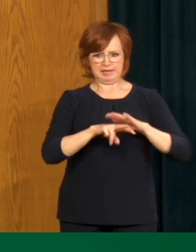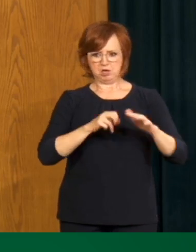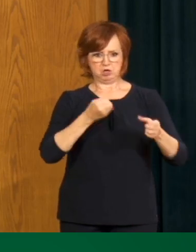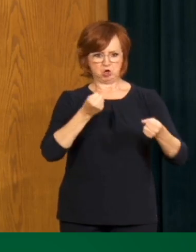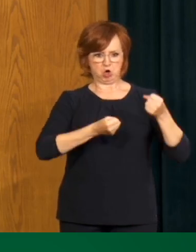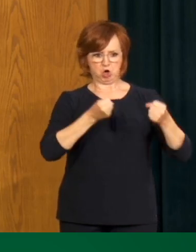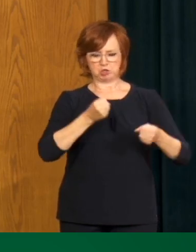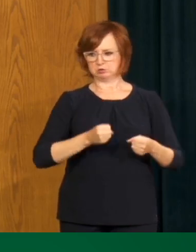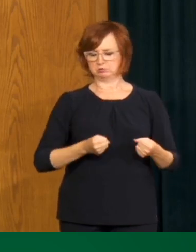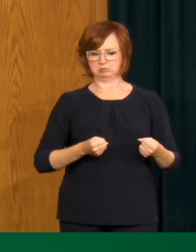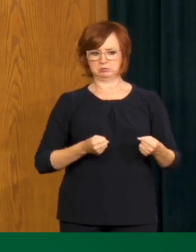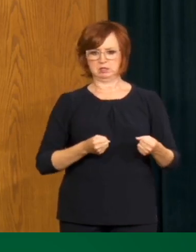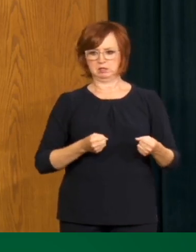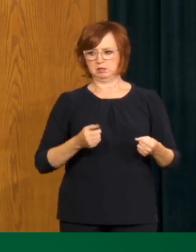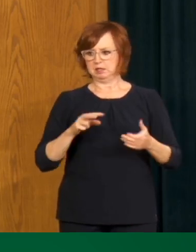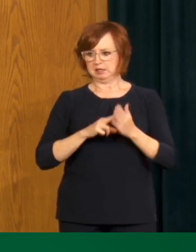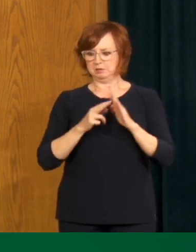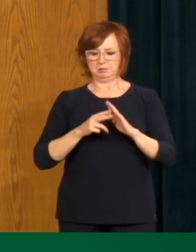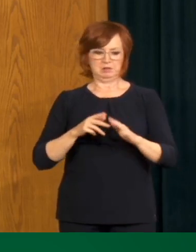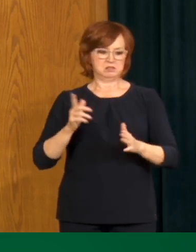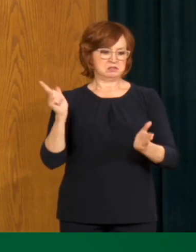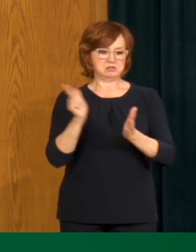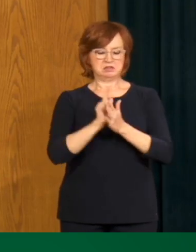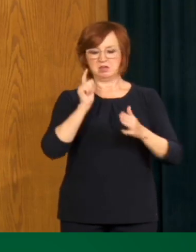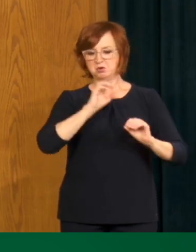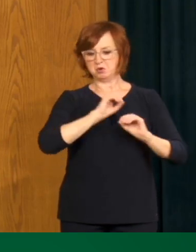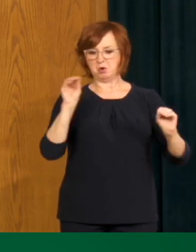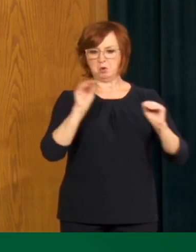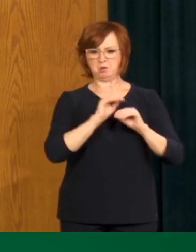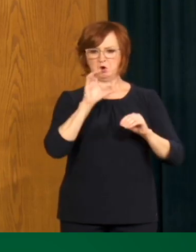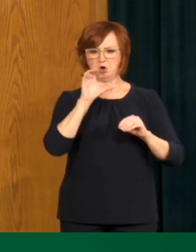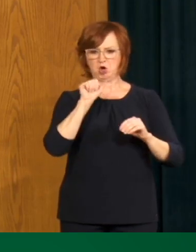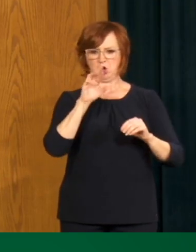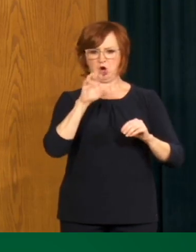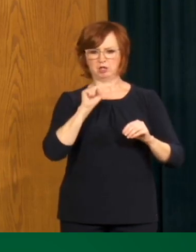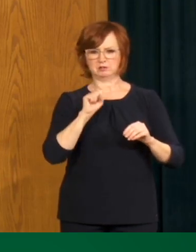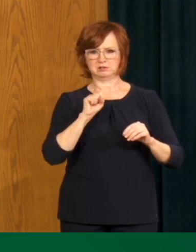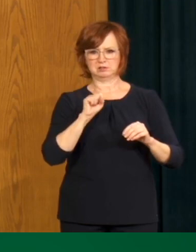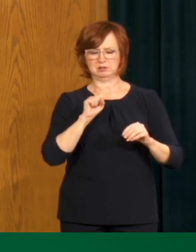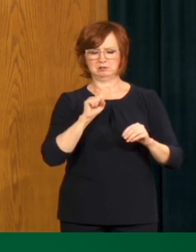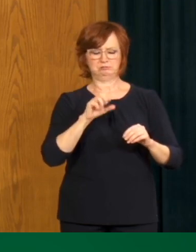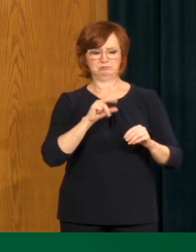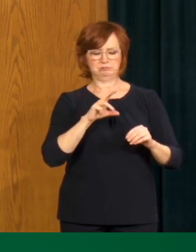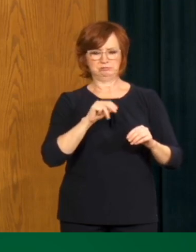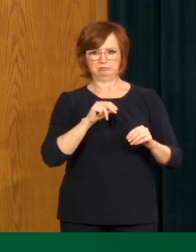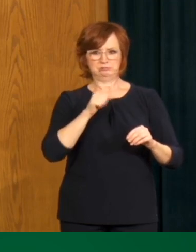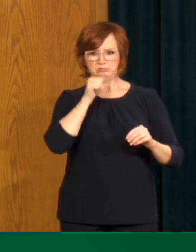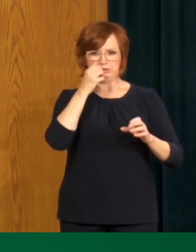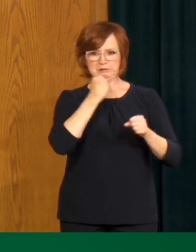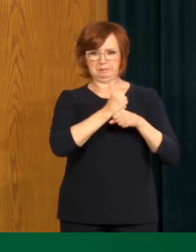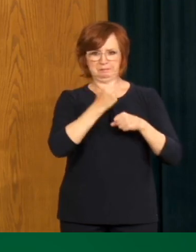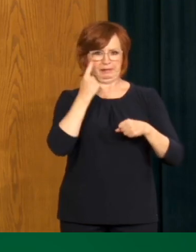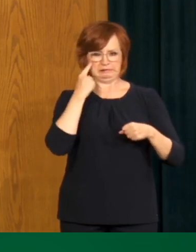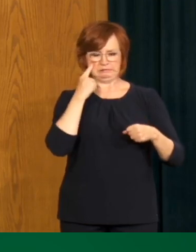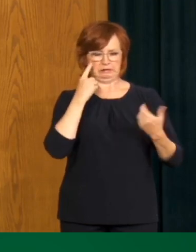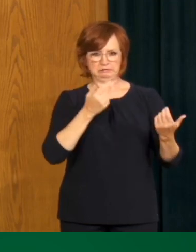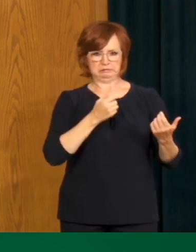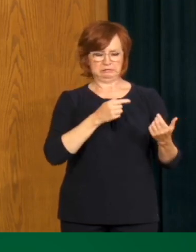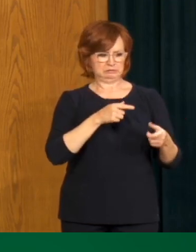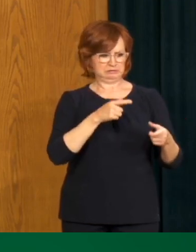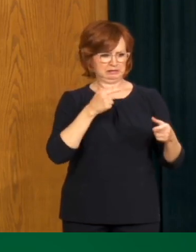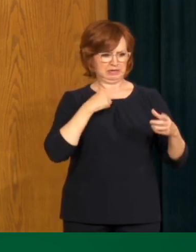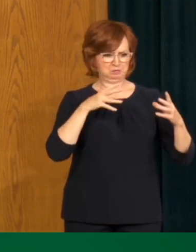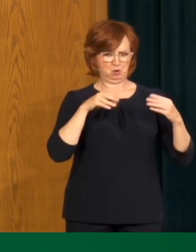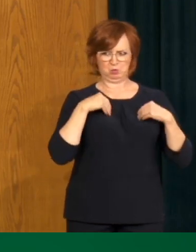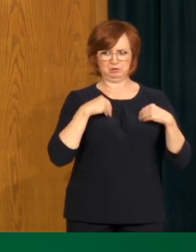from owning vehicles. The answer to that is to increase the fines and the penalties for people that are stealing those vehicles. It's not the owners of the vehicles that are